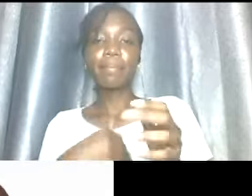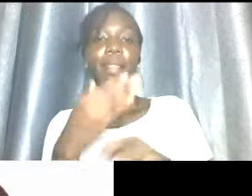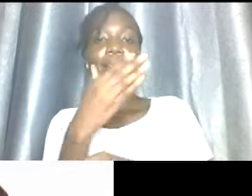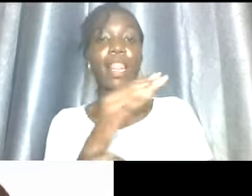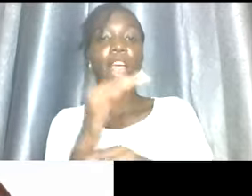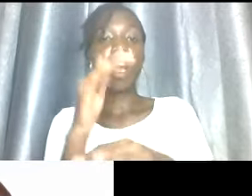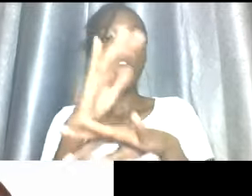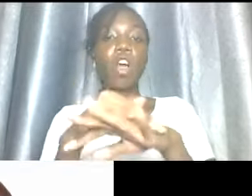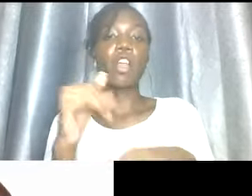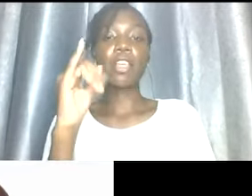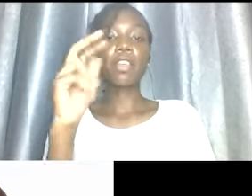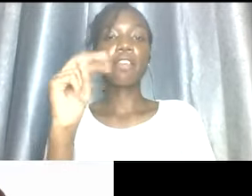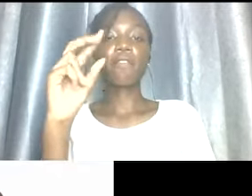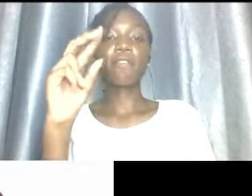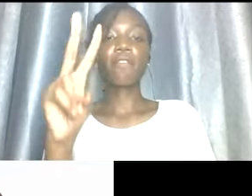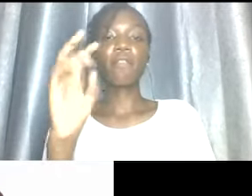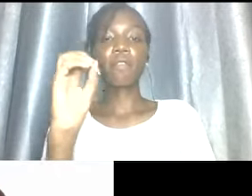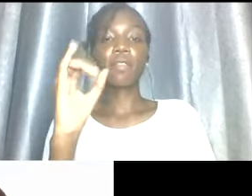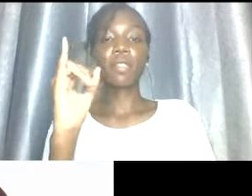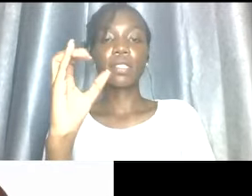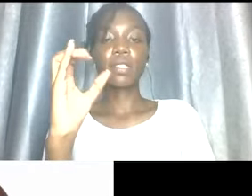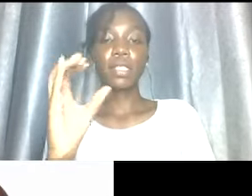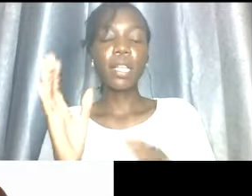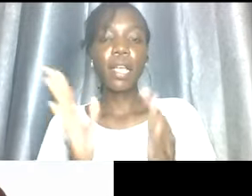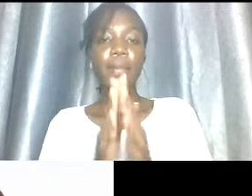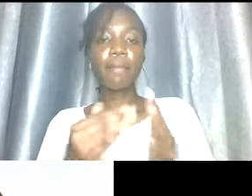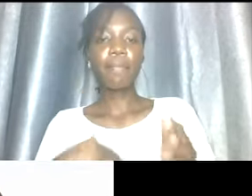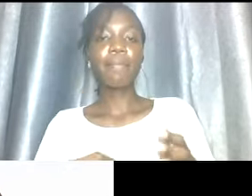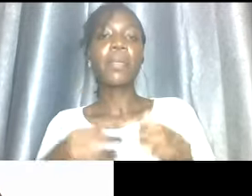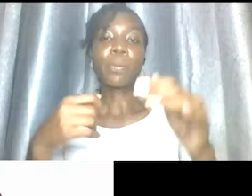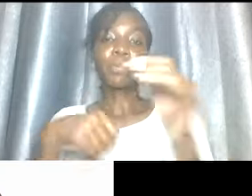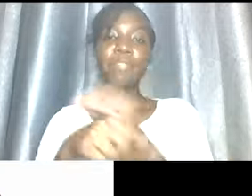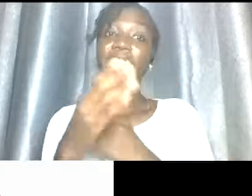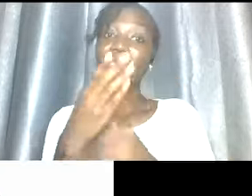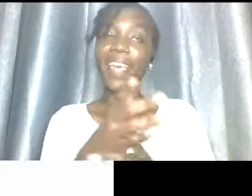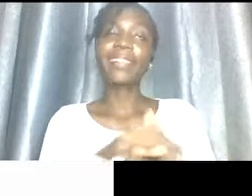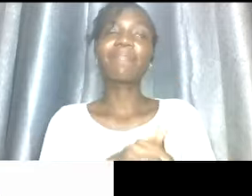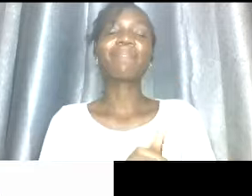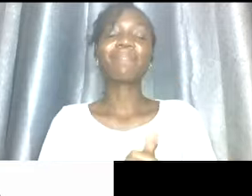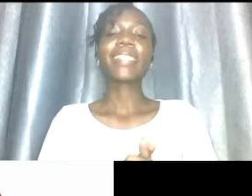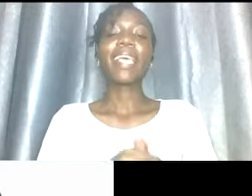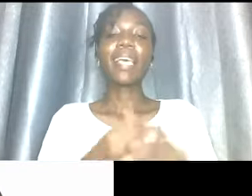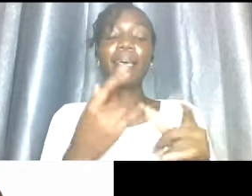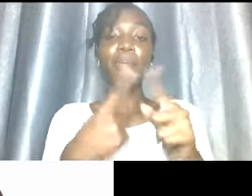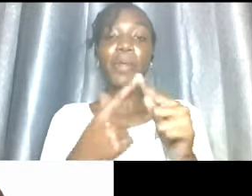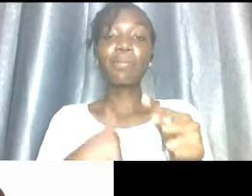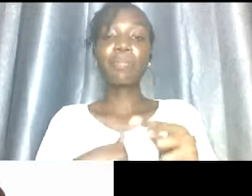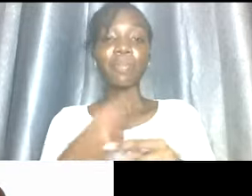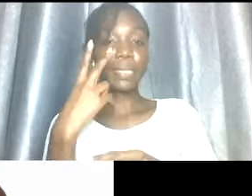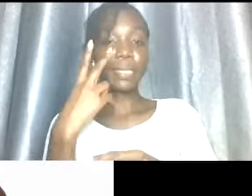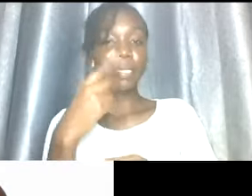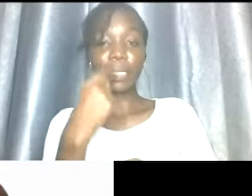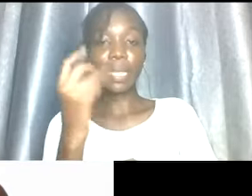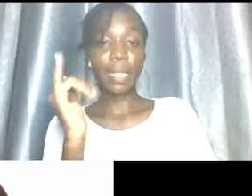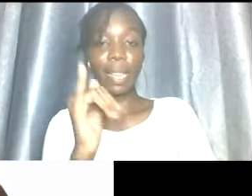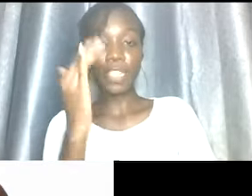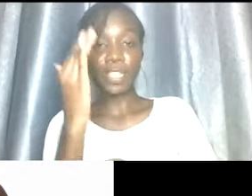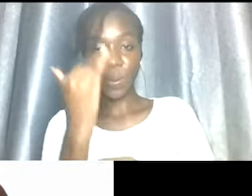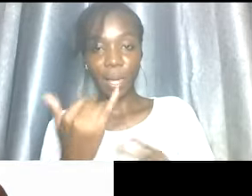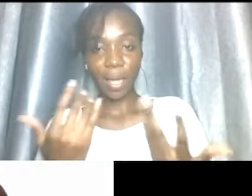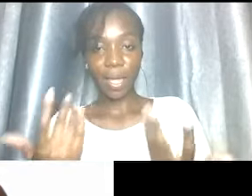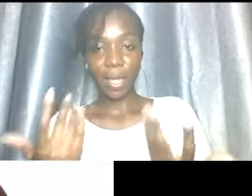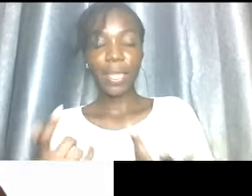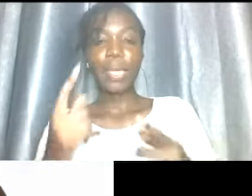Voices Toastmasters. I had to put that plug in there. But I say that because when a guest comes